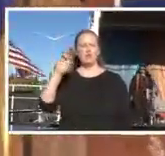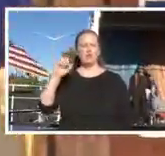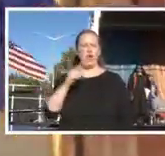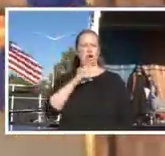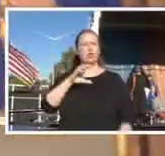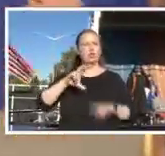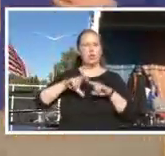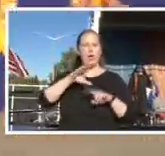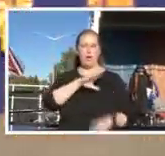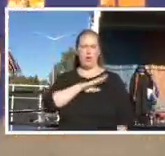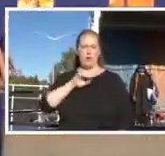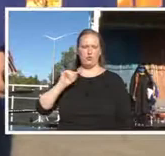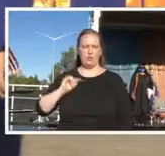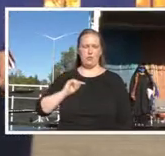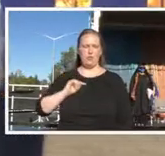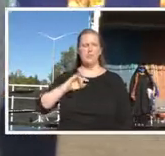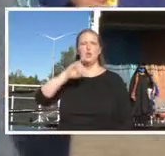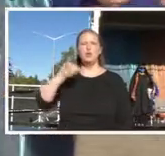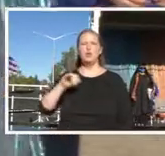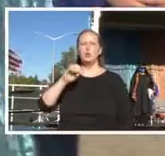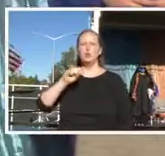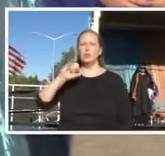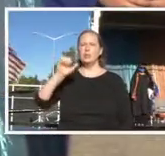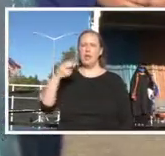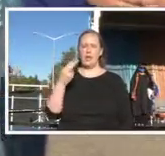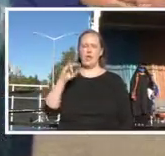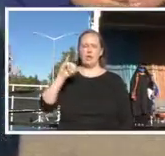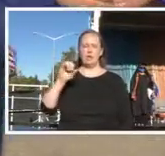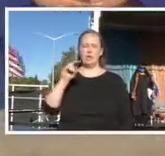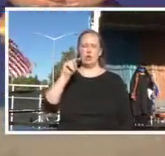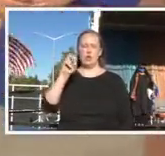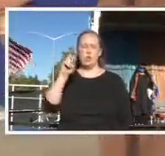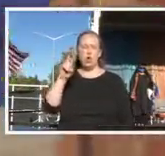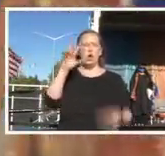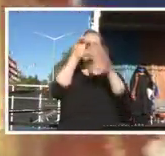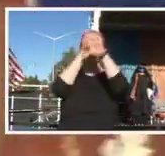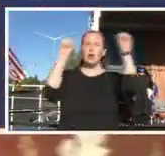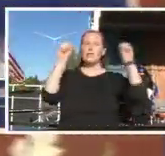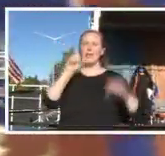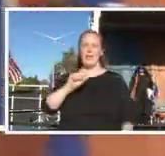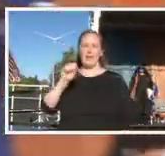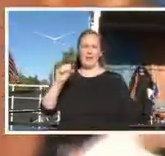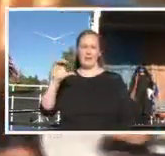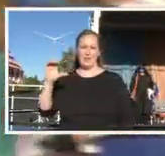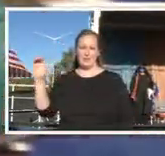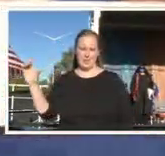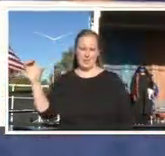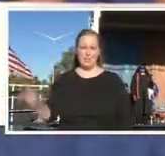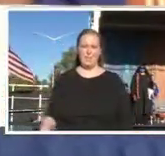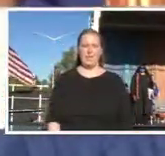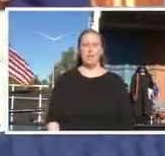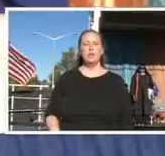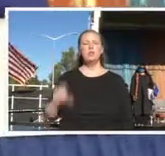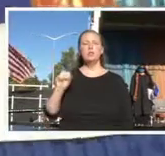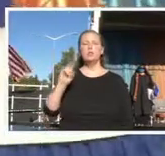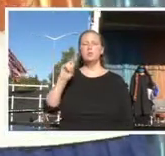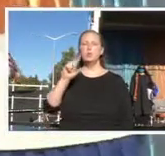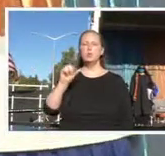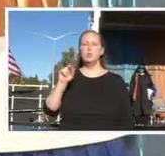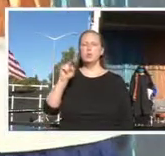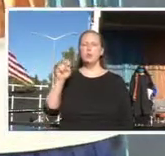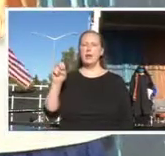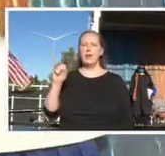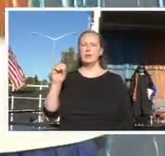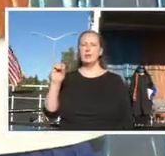Trustees. Josiah Jonah, president, Associated Students of Clark College. Suzanne